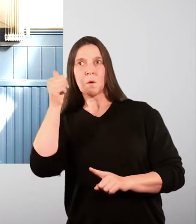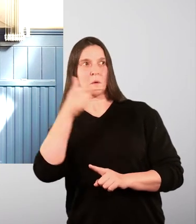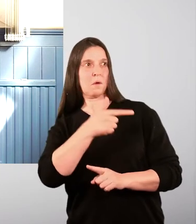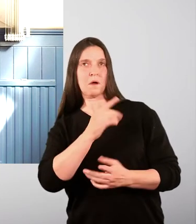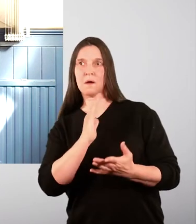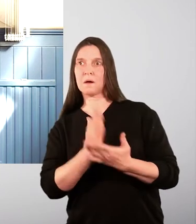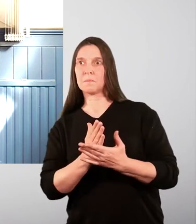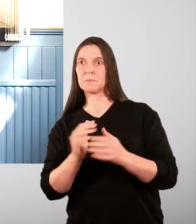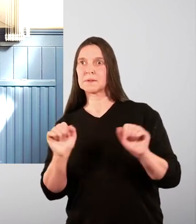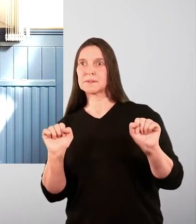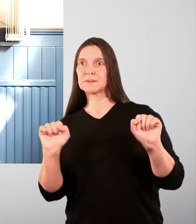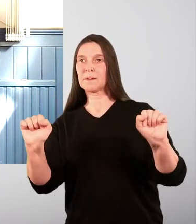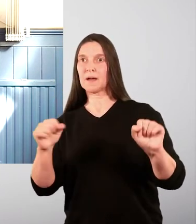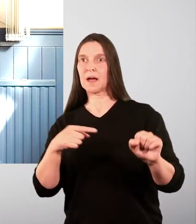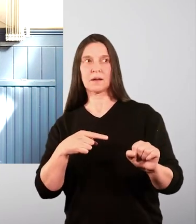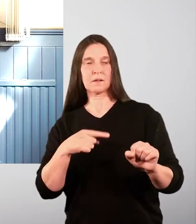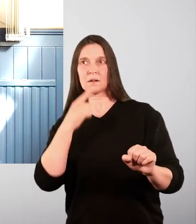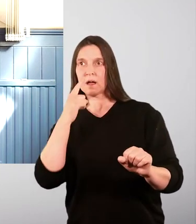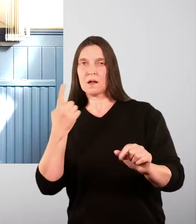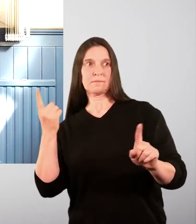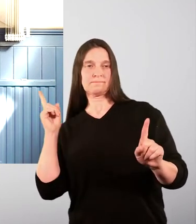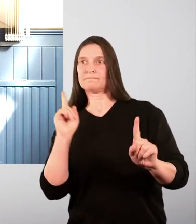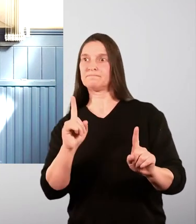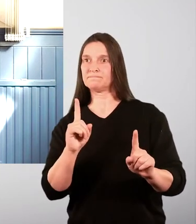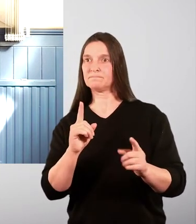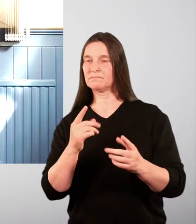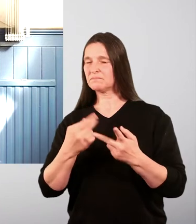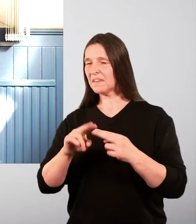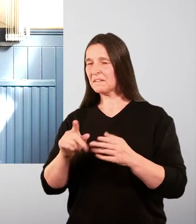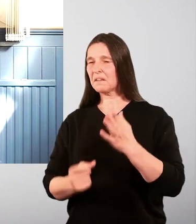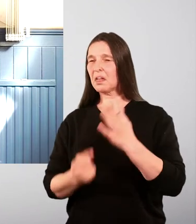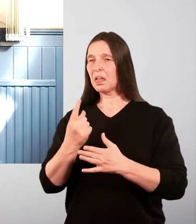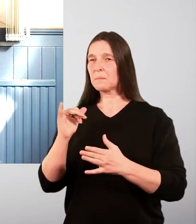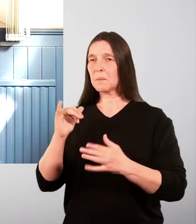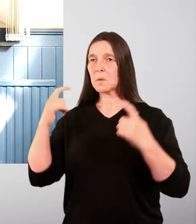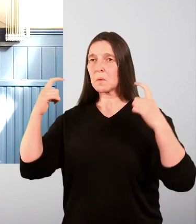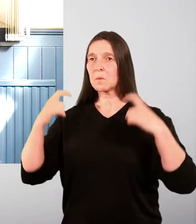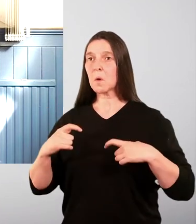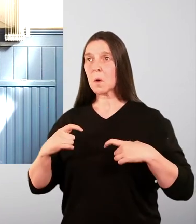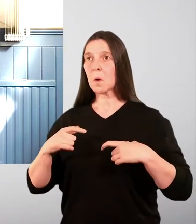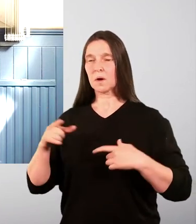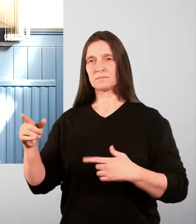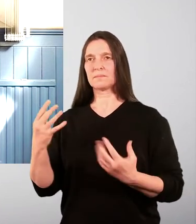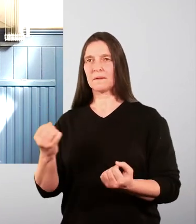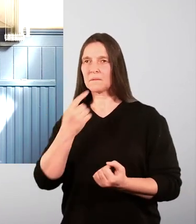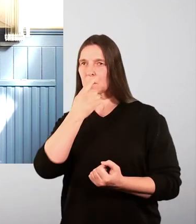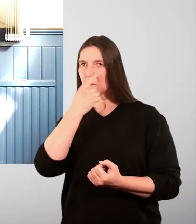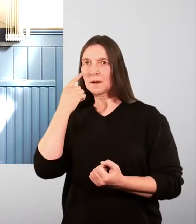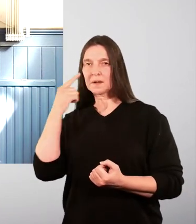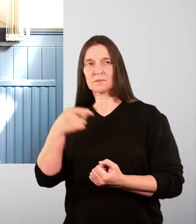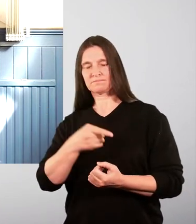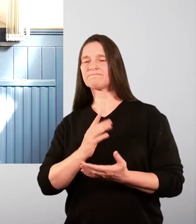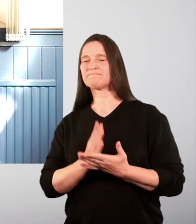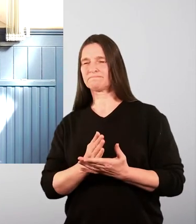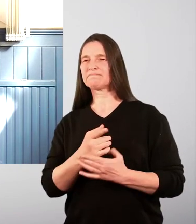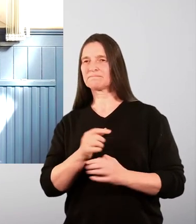you, and you're defending yourself. So that's what we're looking for. There are now two reasons for it as well. The third reason